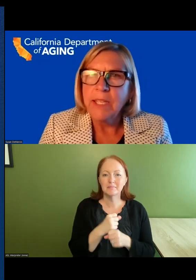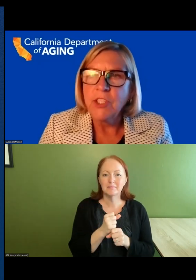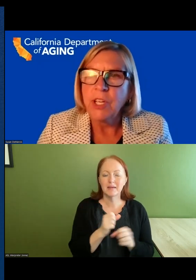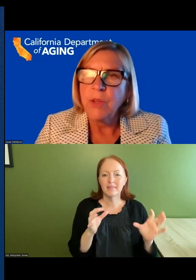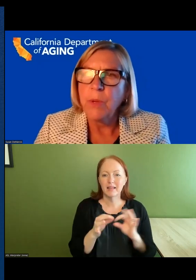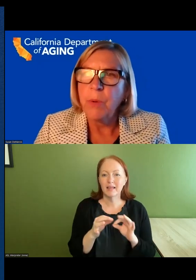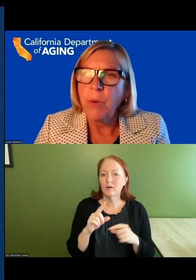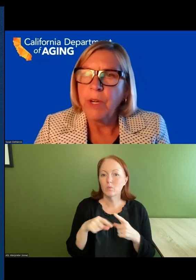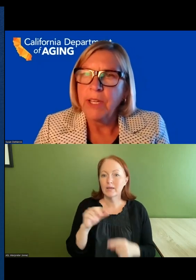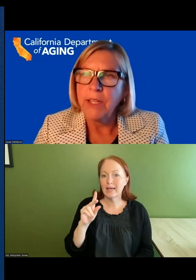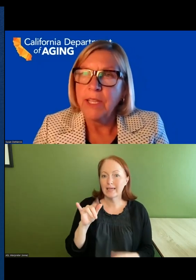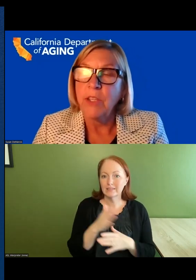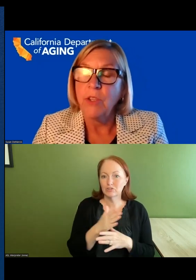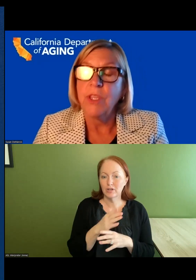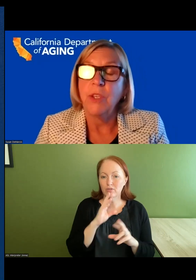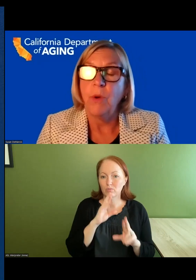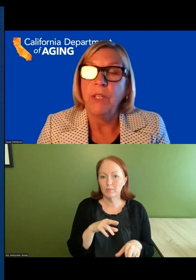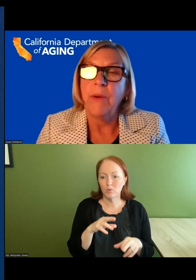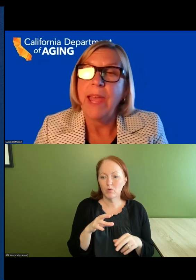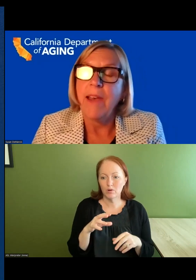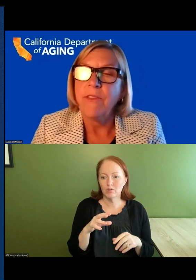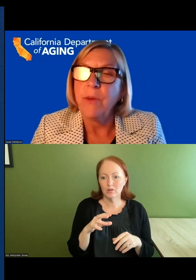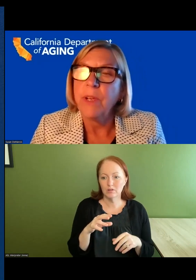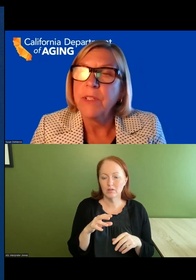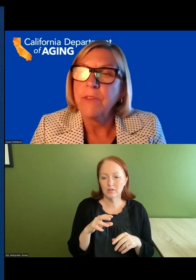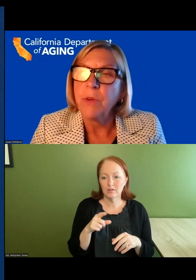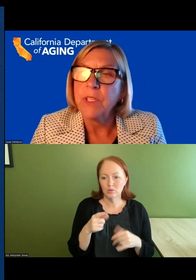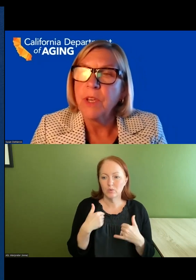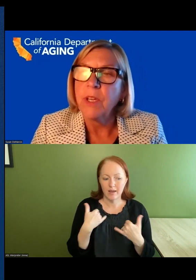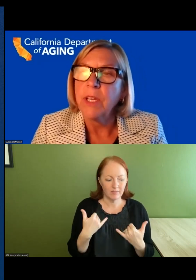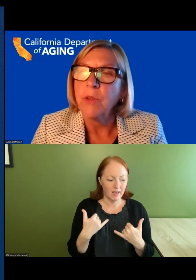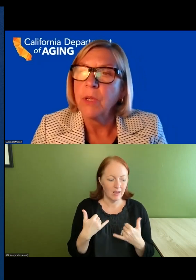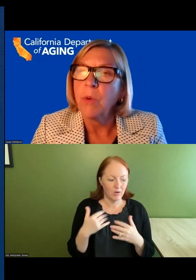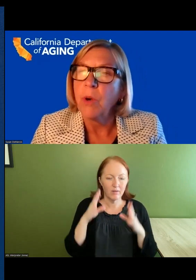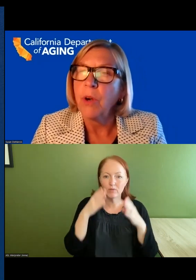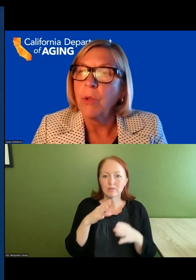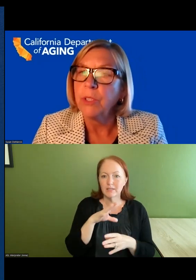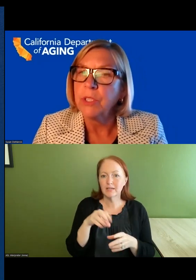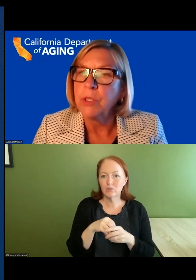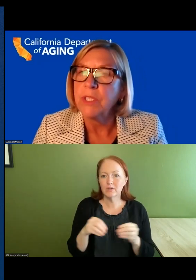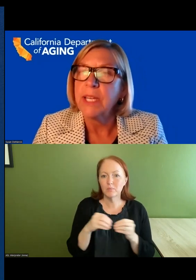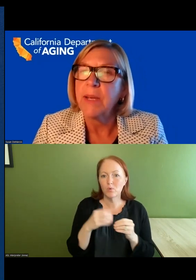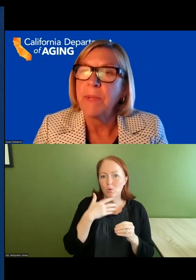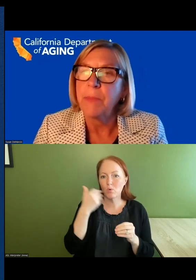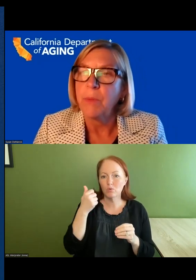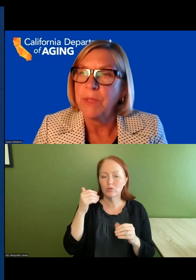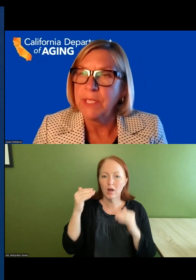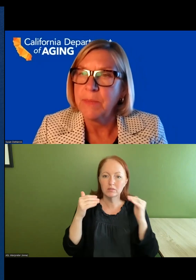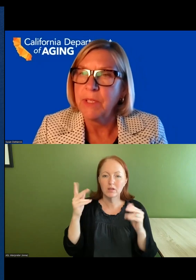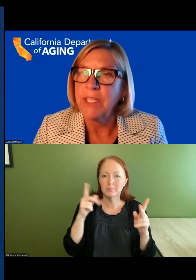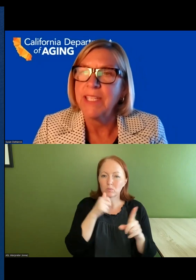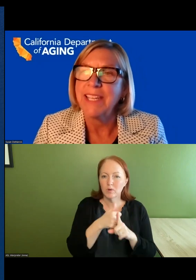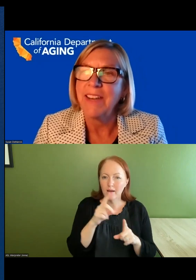when Andy shared the report and that you all now have, there was a focus on including more older adults and people